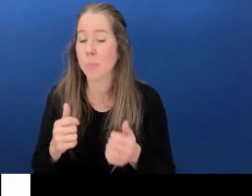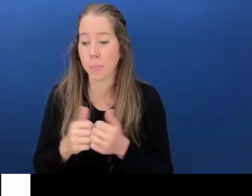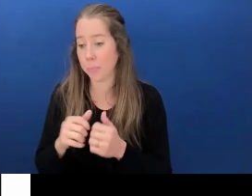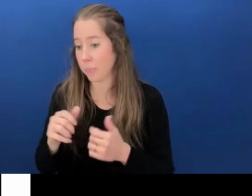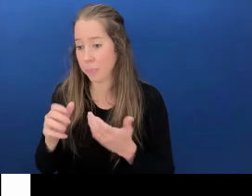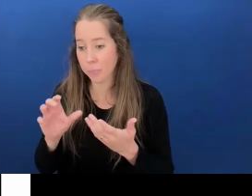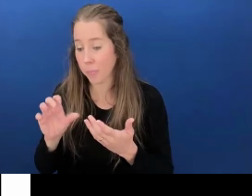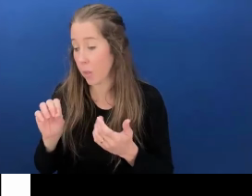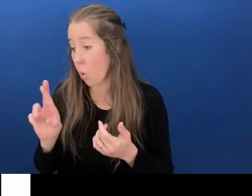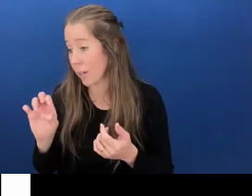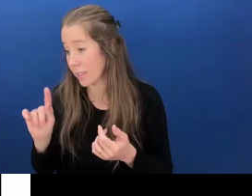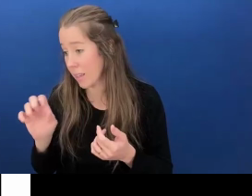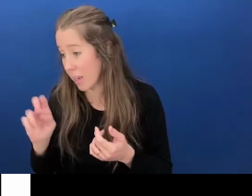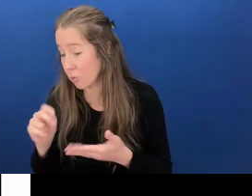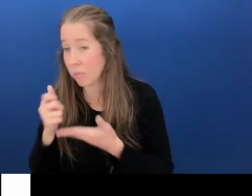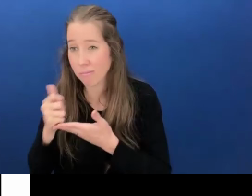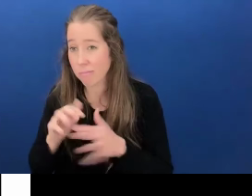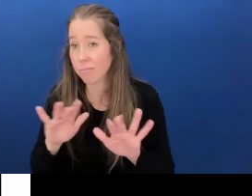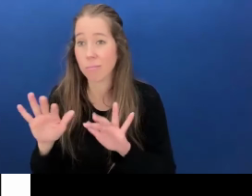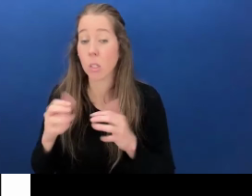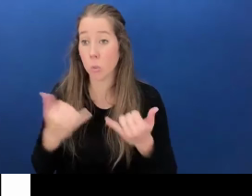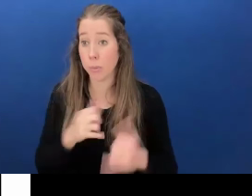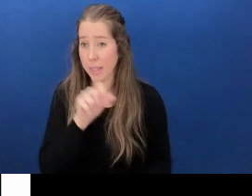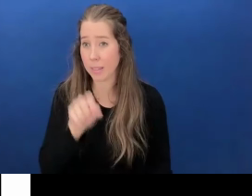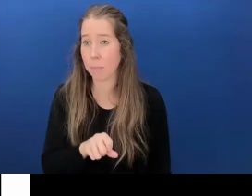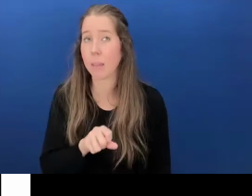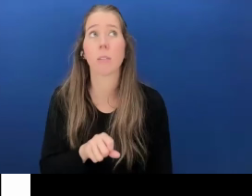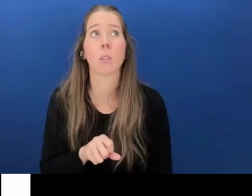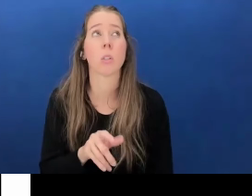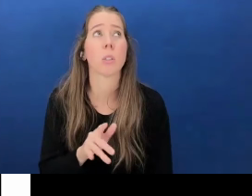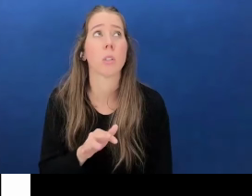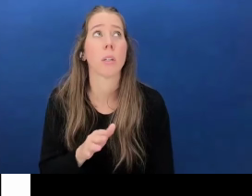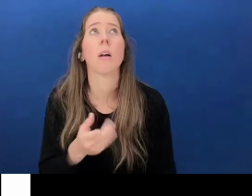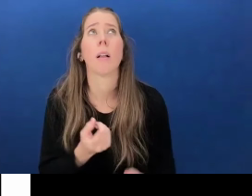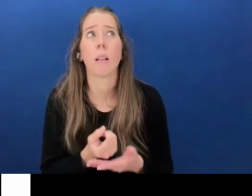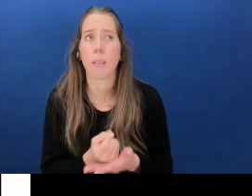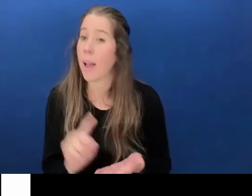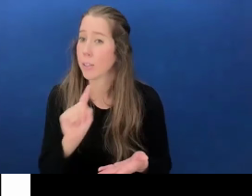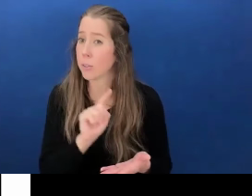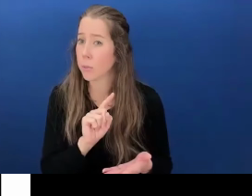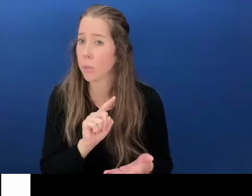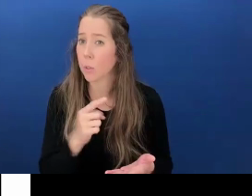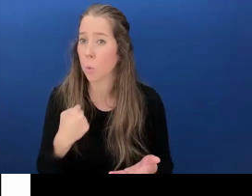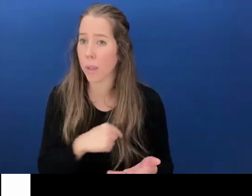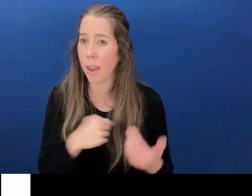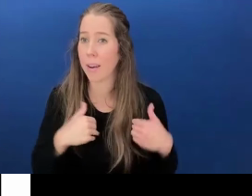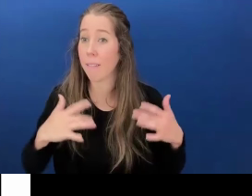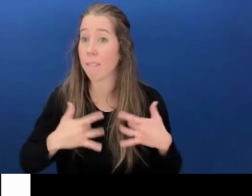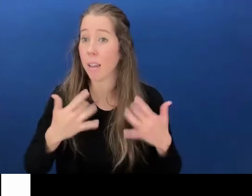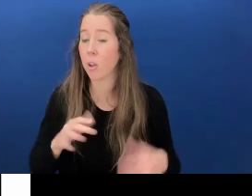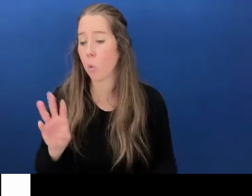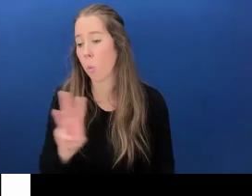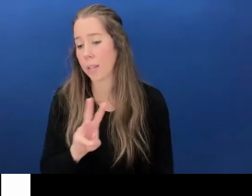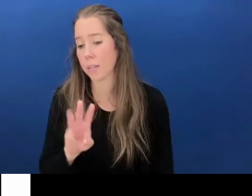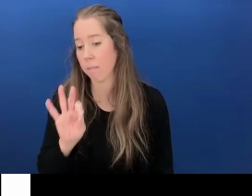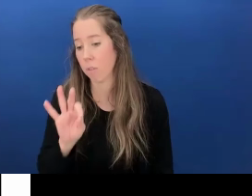them. So this semester, you know, we did actually, this was last week, we did an event at West Fresno